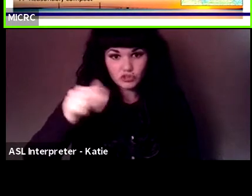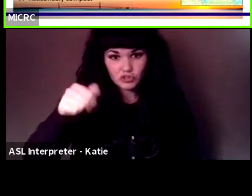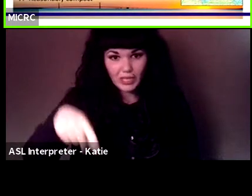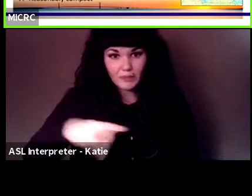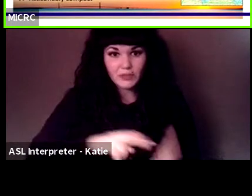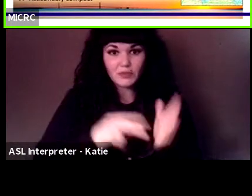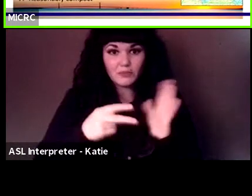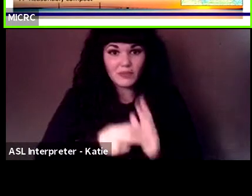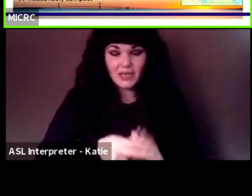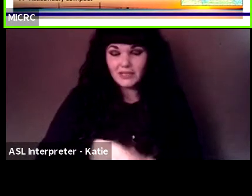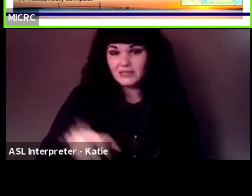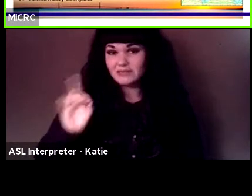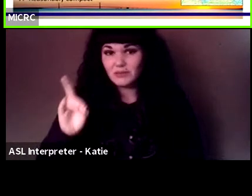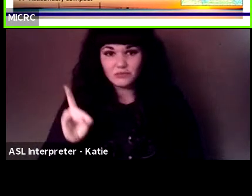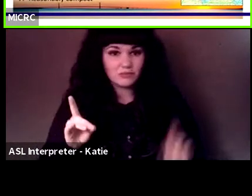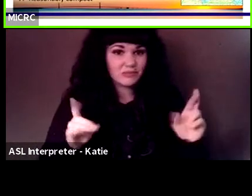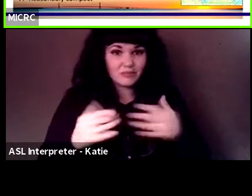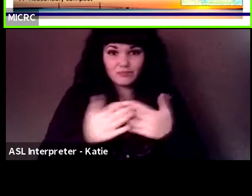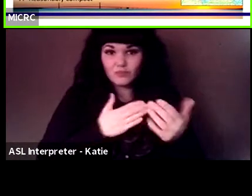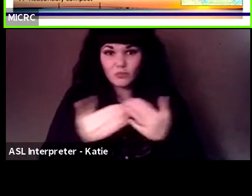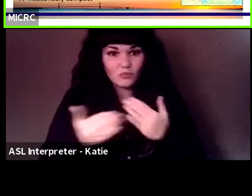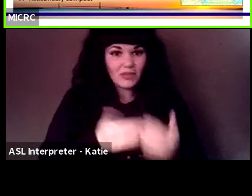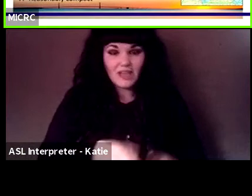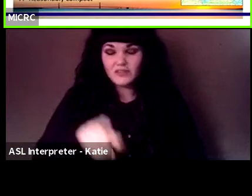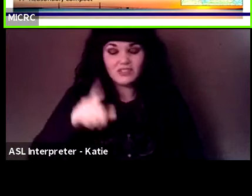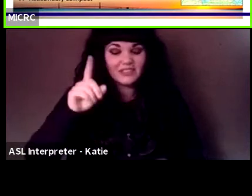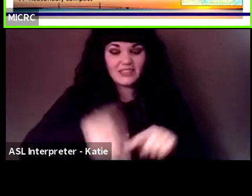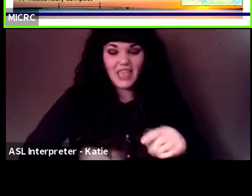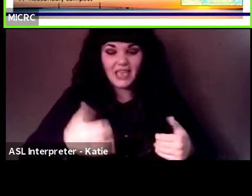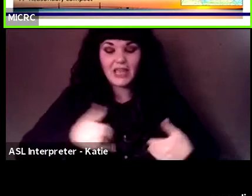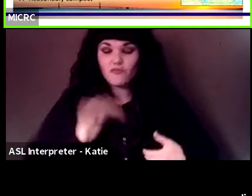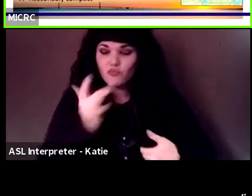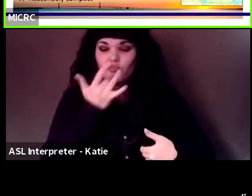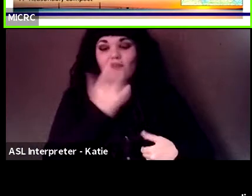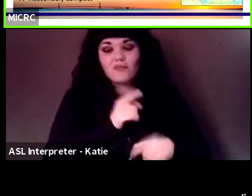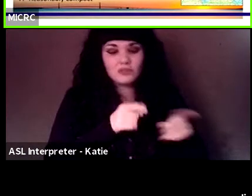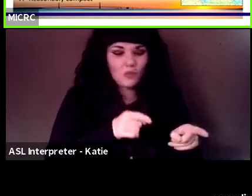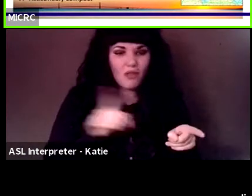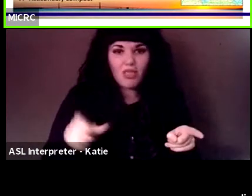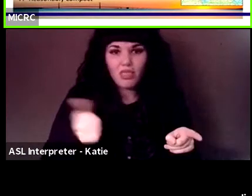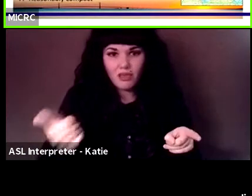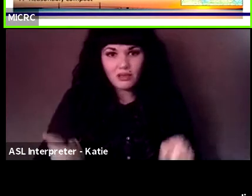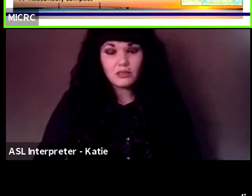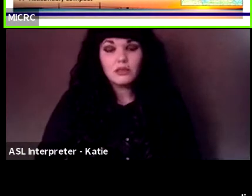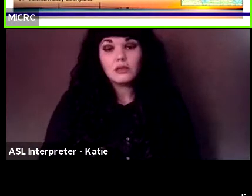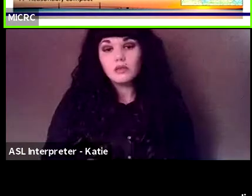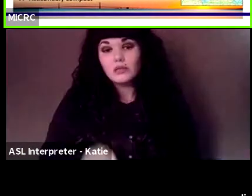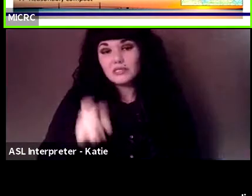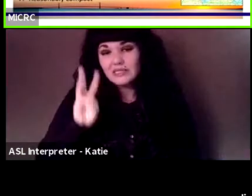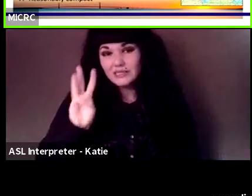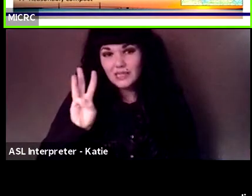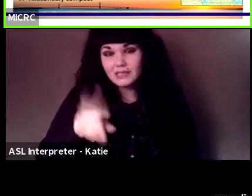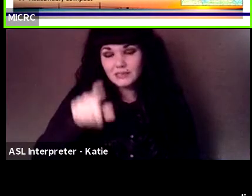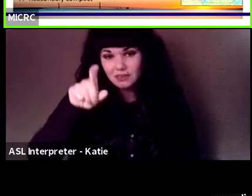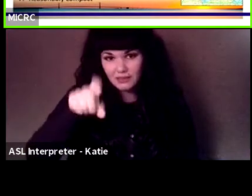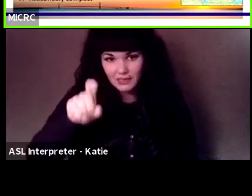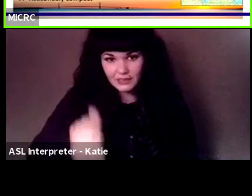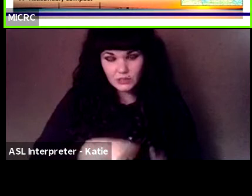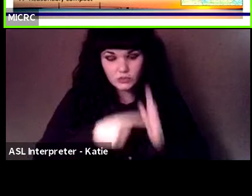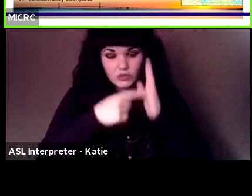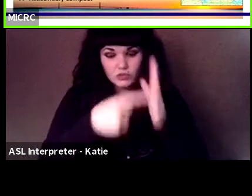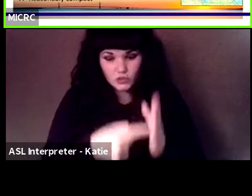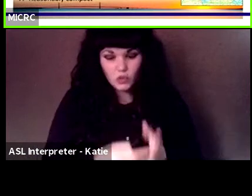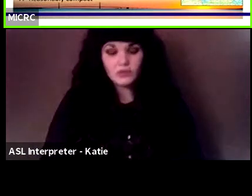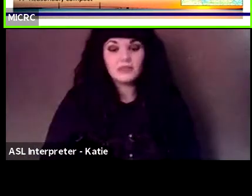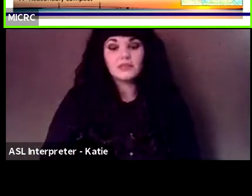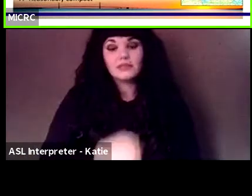to an incumbent elected official or a candidate. 6, they have to reflect consideration of county, city, and township